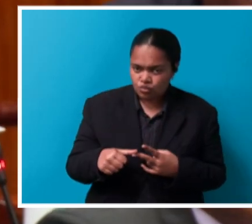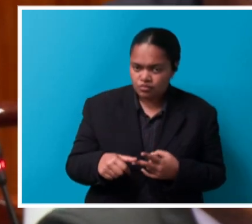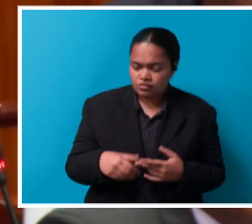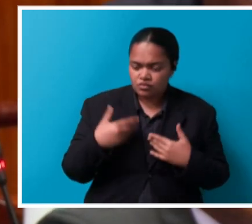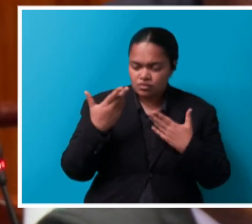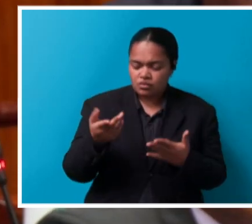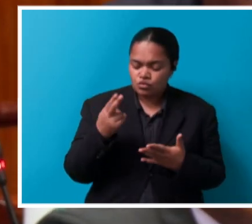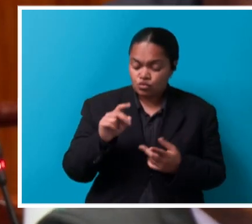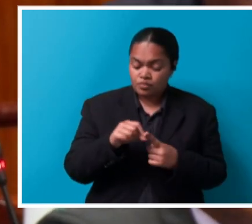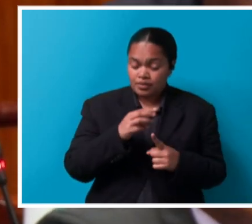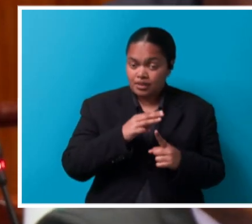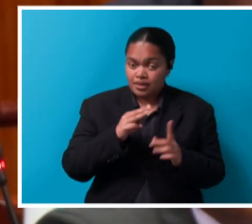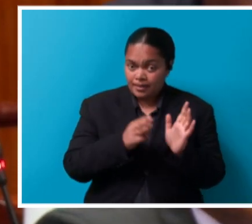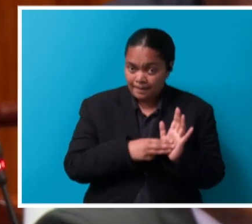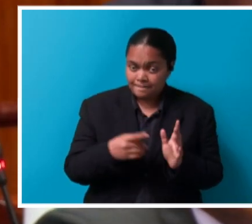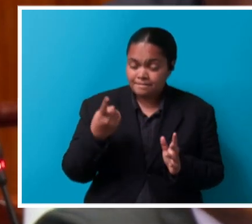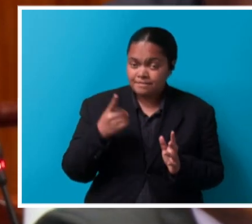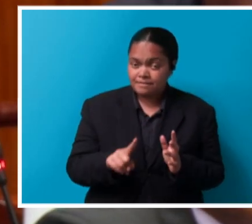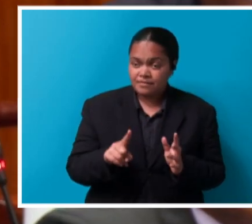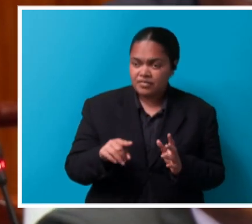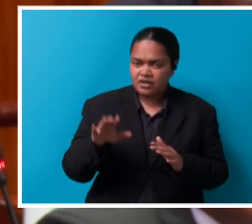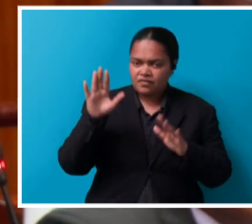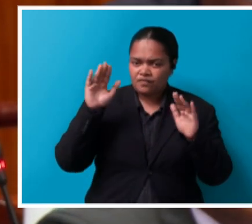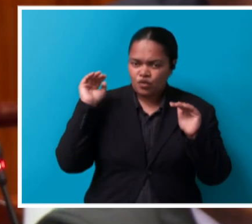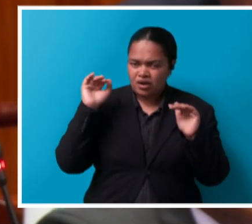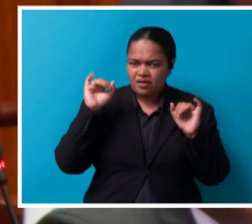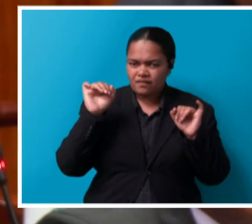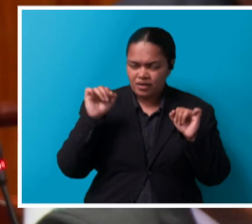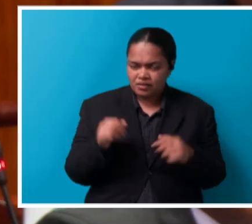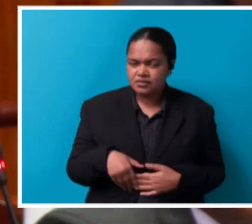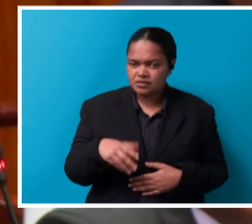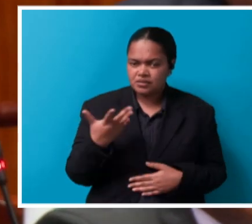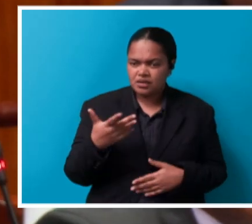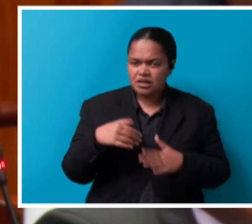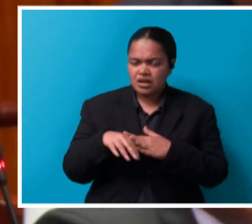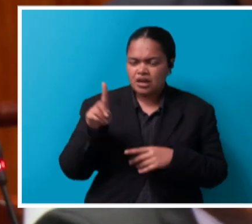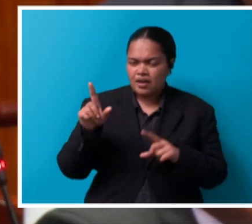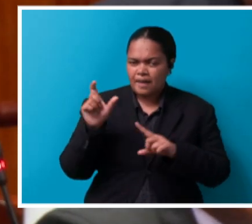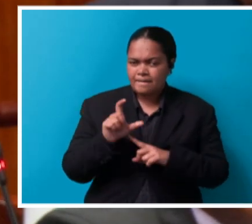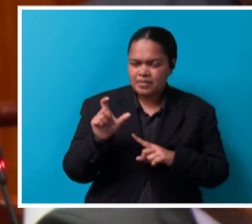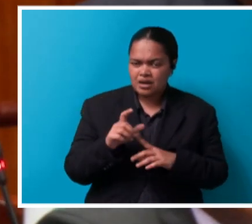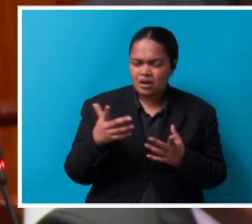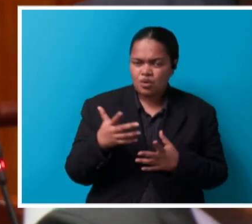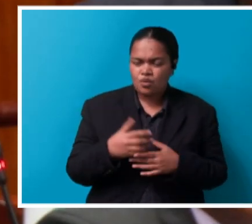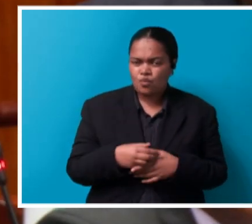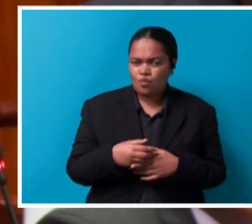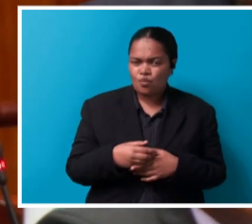Prime Minister and Minister for Foreign Affairs and our missions in Canberra and Wellington for their